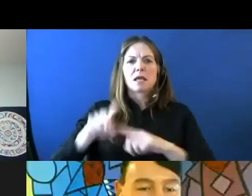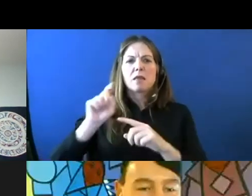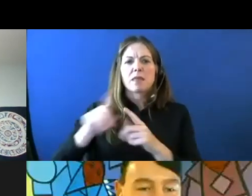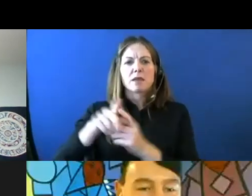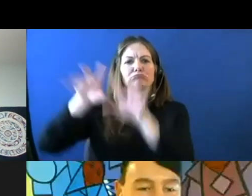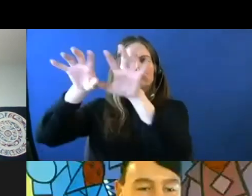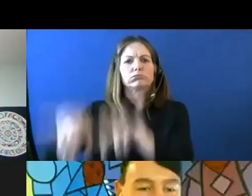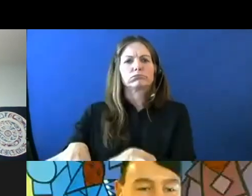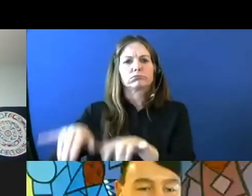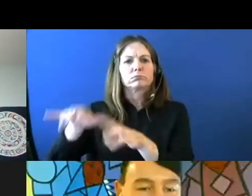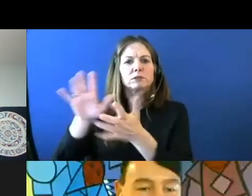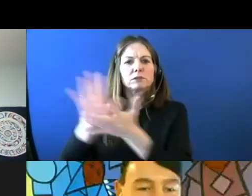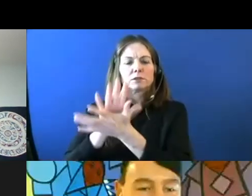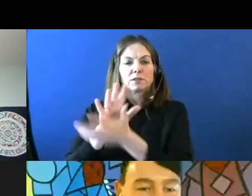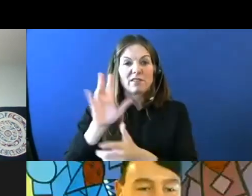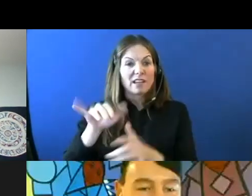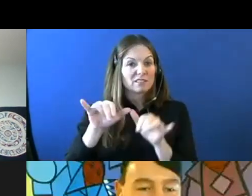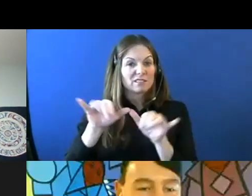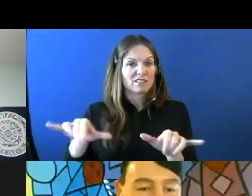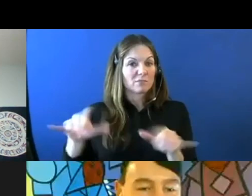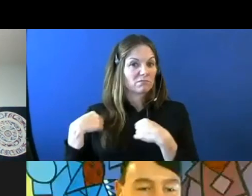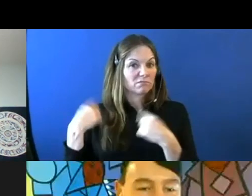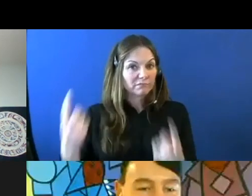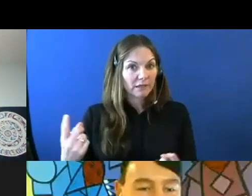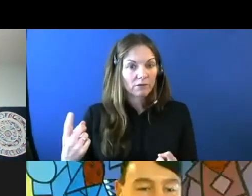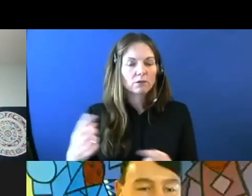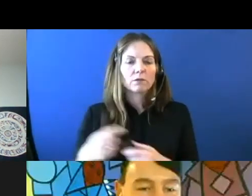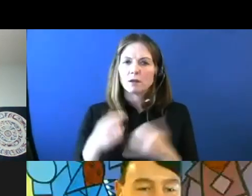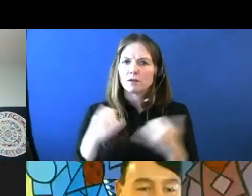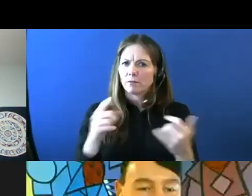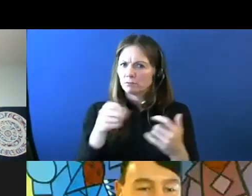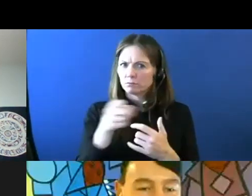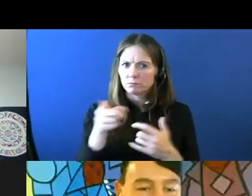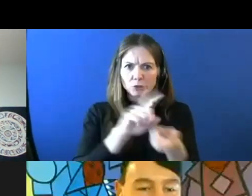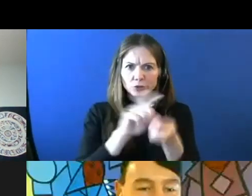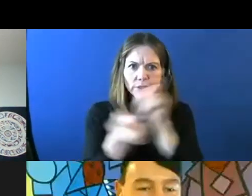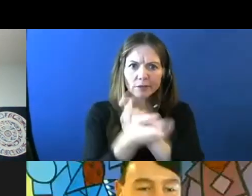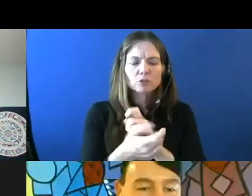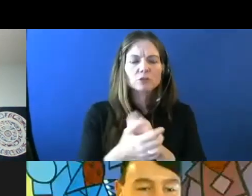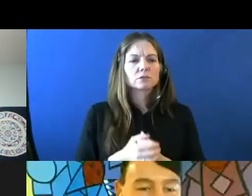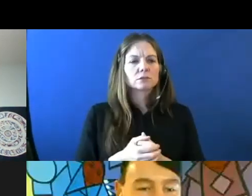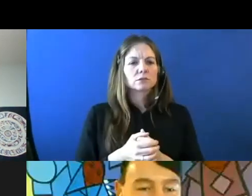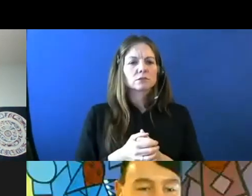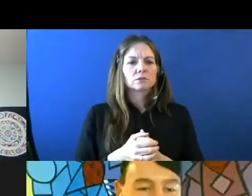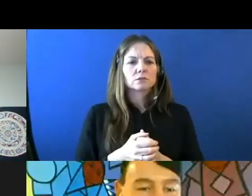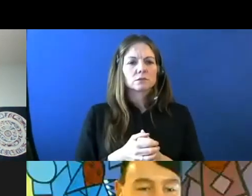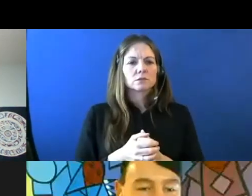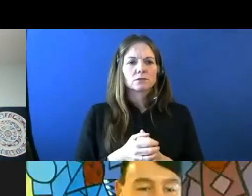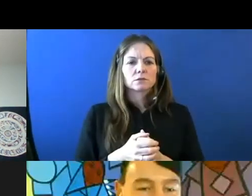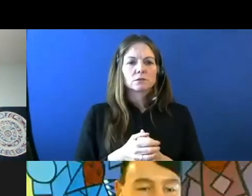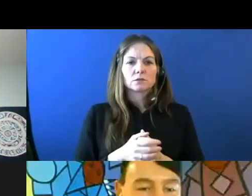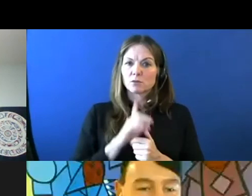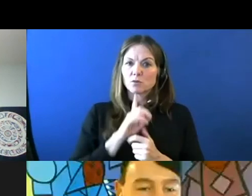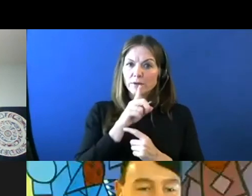That's the normal system. What's been so rewarding and refreshing is watching this research